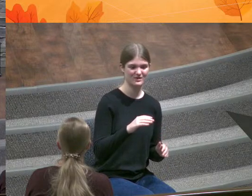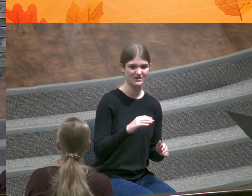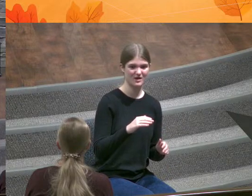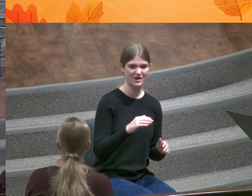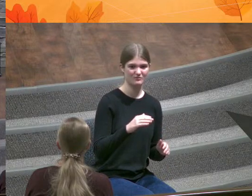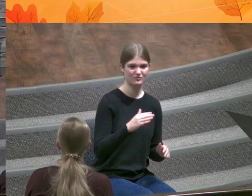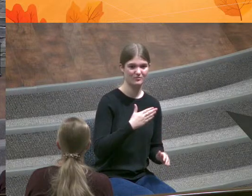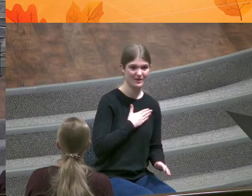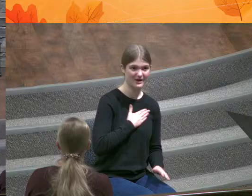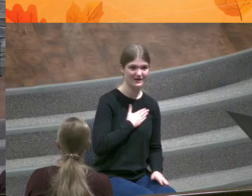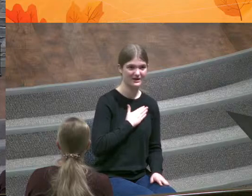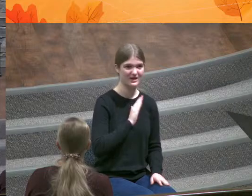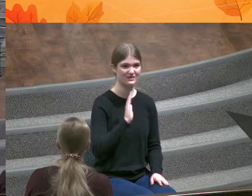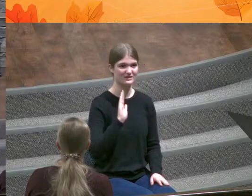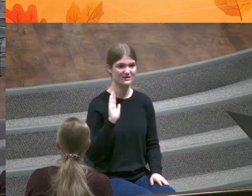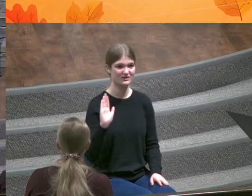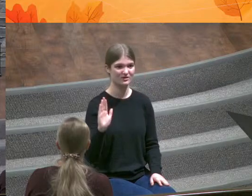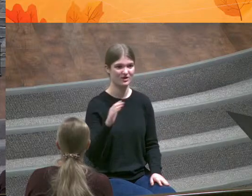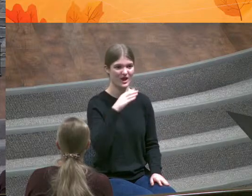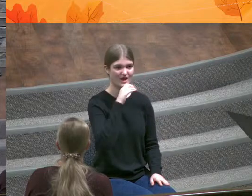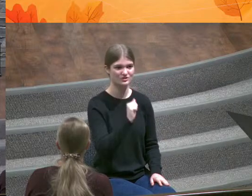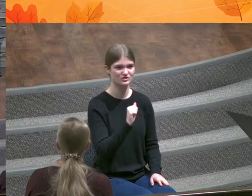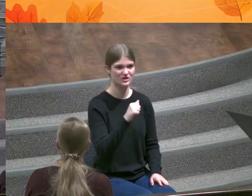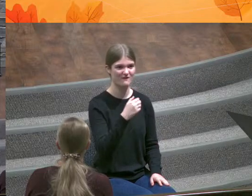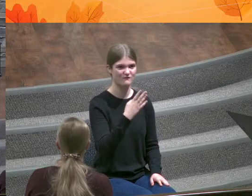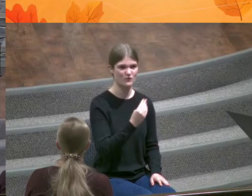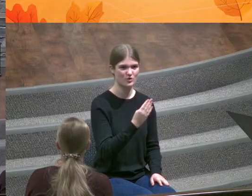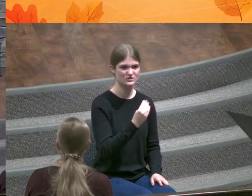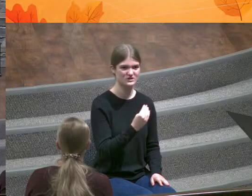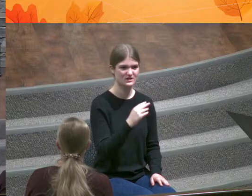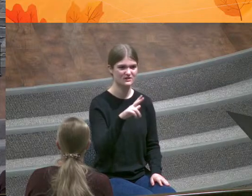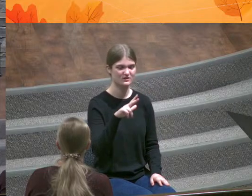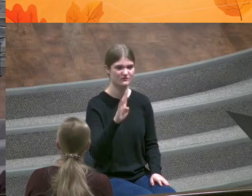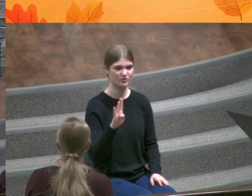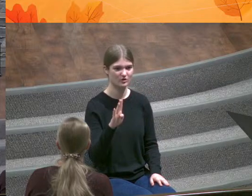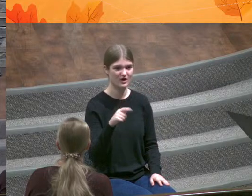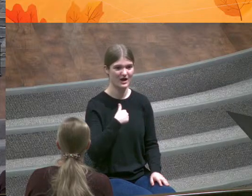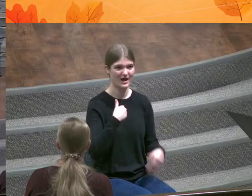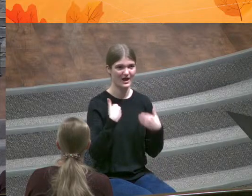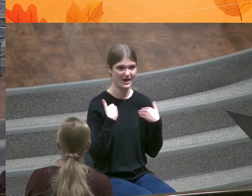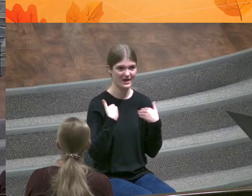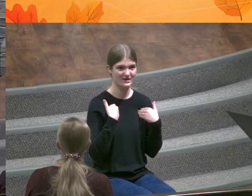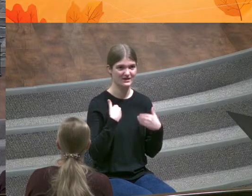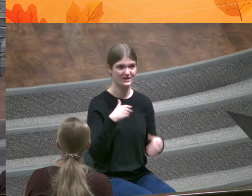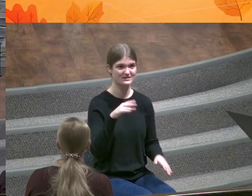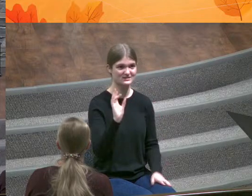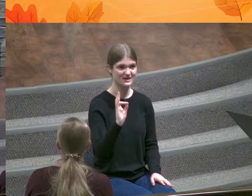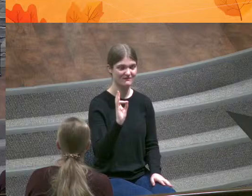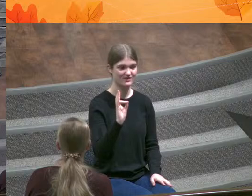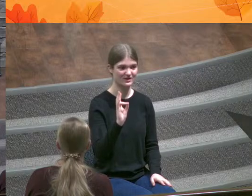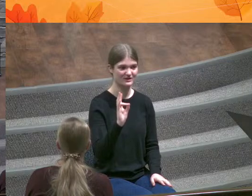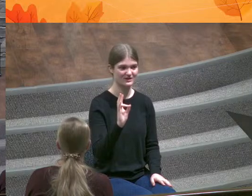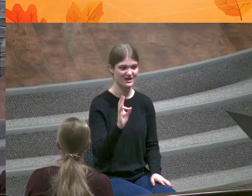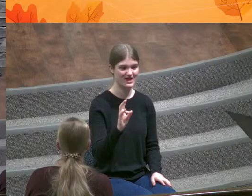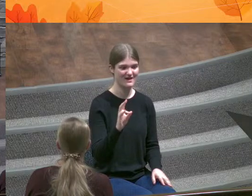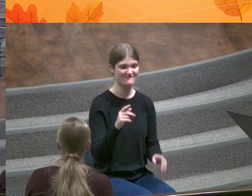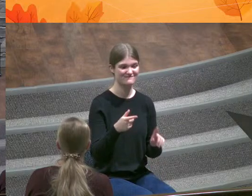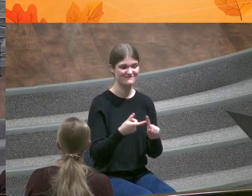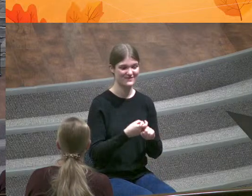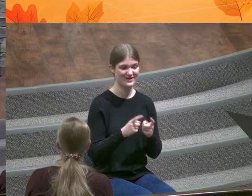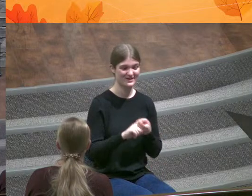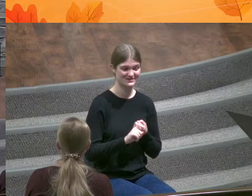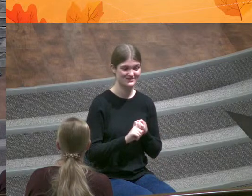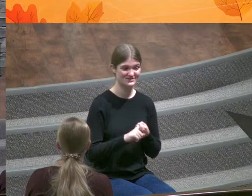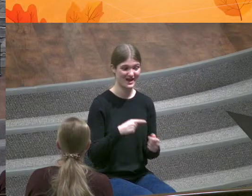Between my and their ages 14 and 34, I had 7 personal